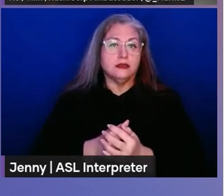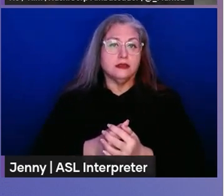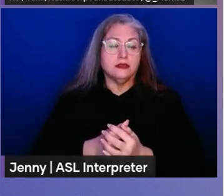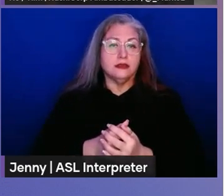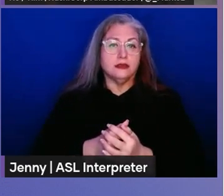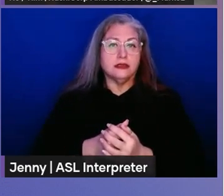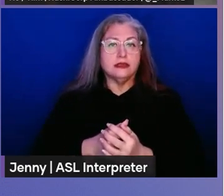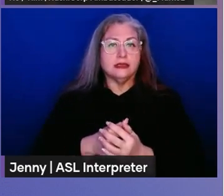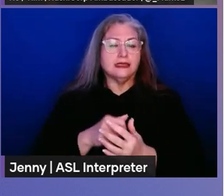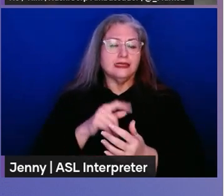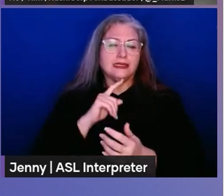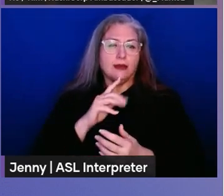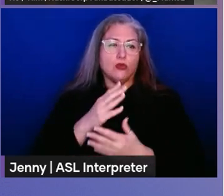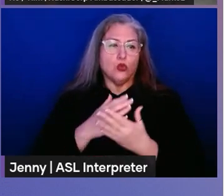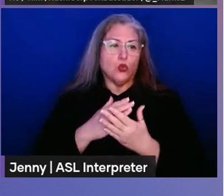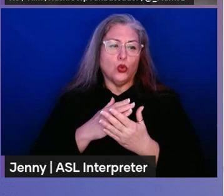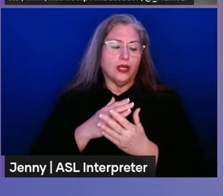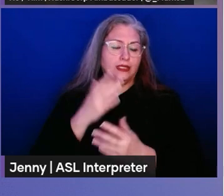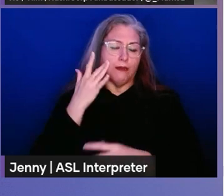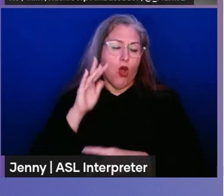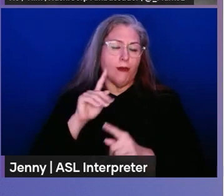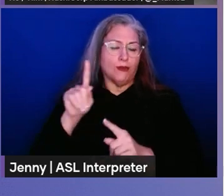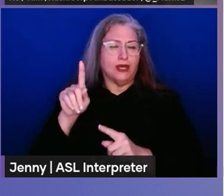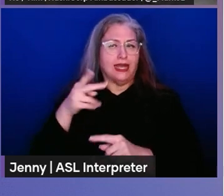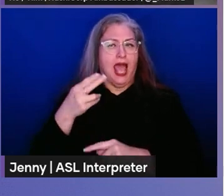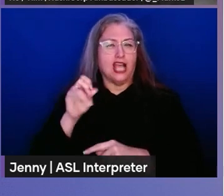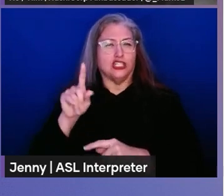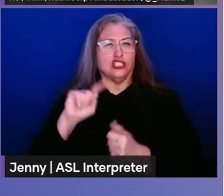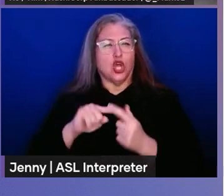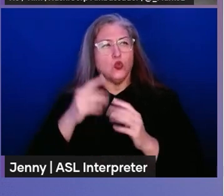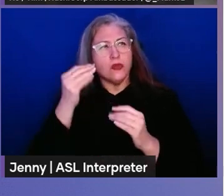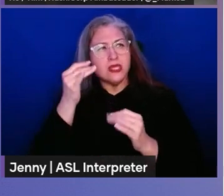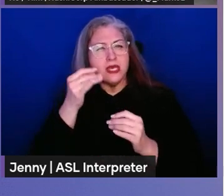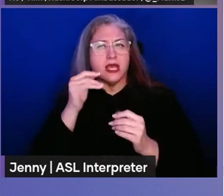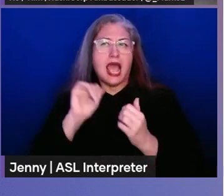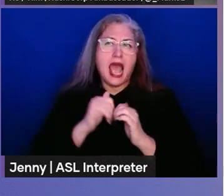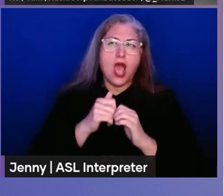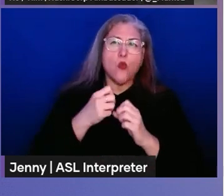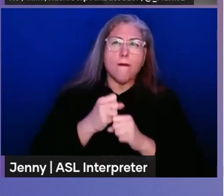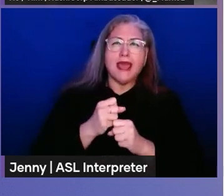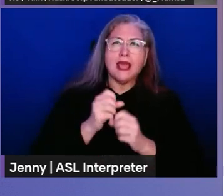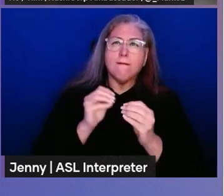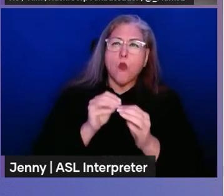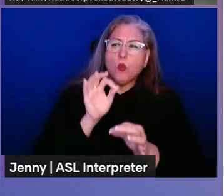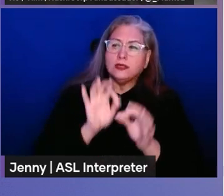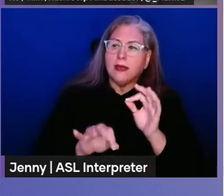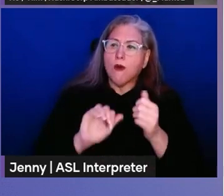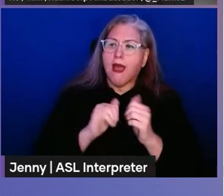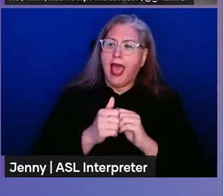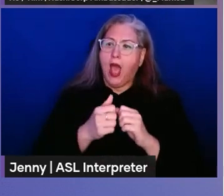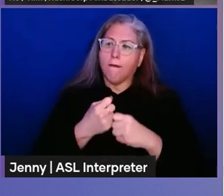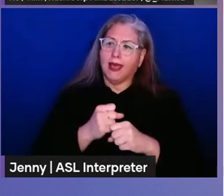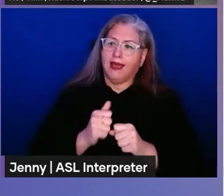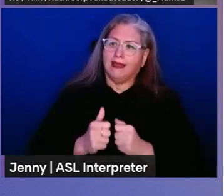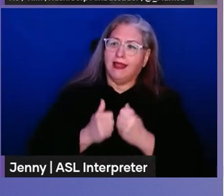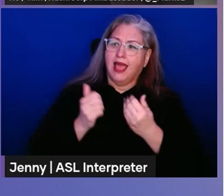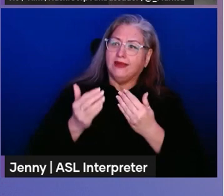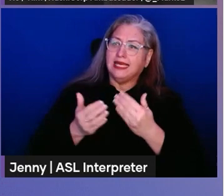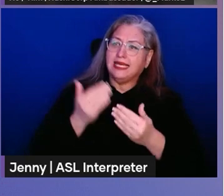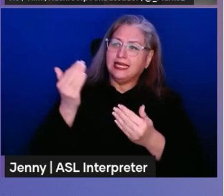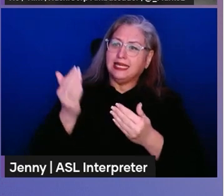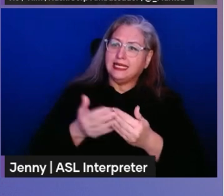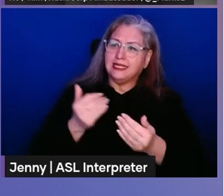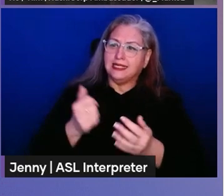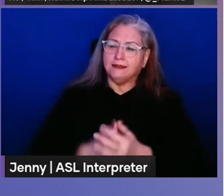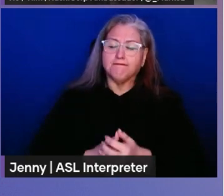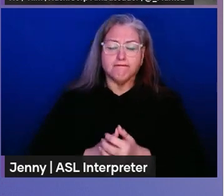some really smart people at HashiCorp actually start thinking like what we can do to kind of maybe simplify that or make it slightly easier, right? And,